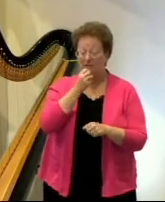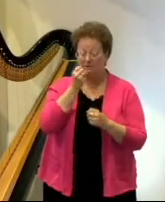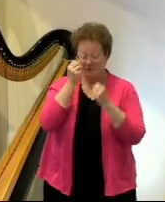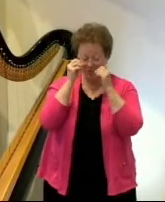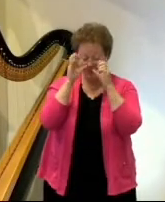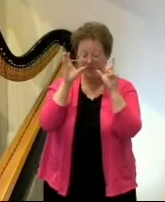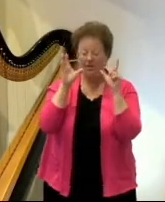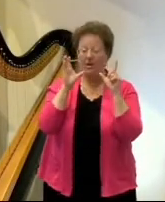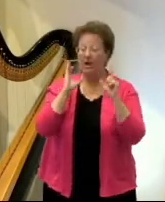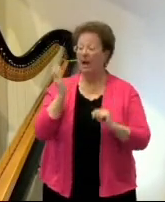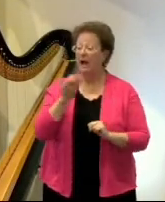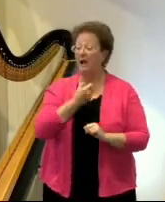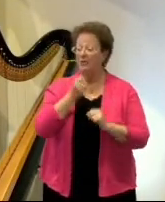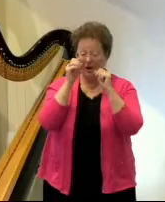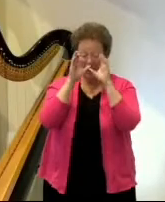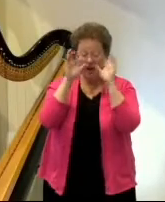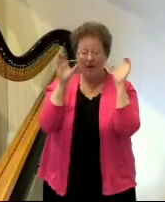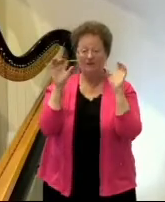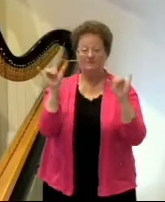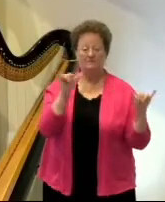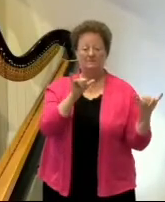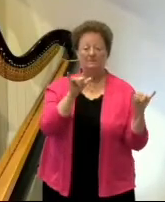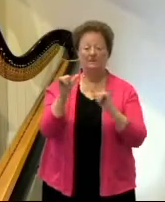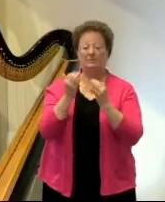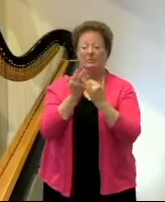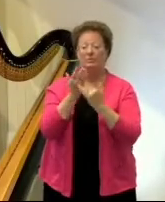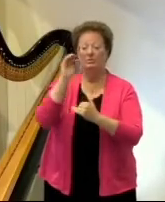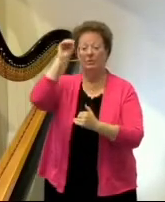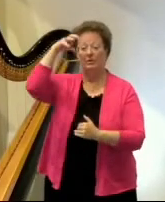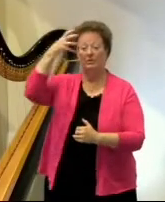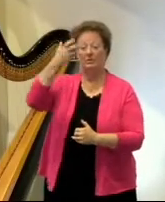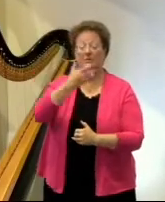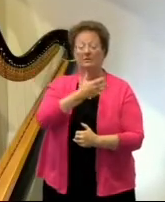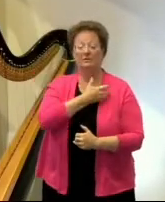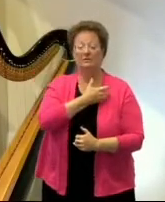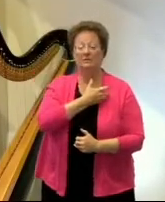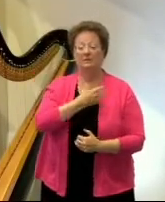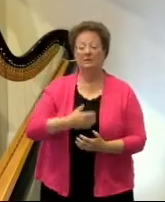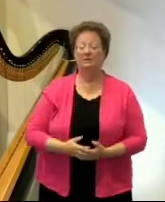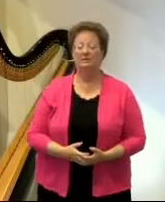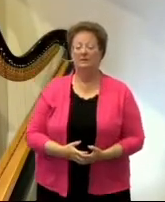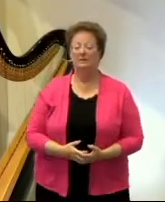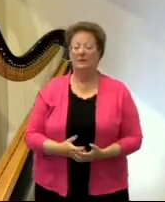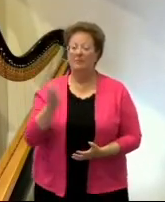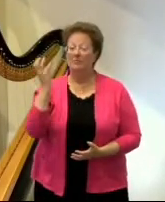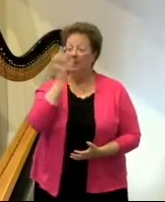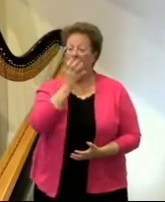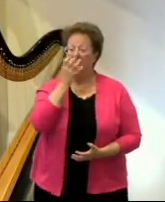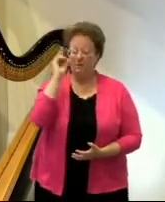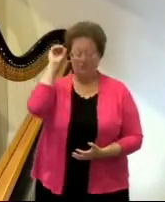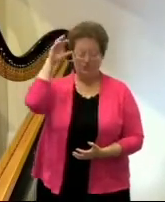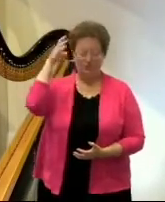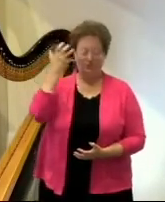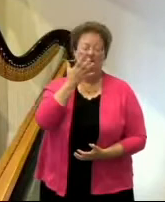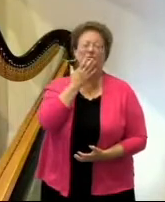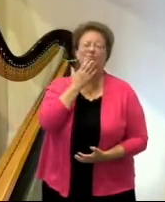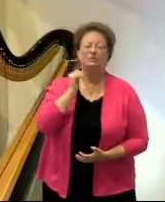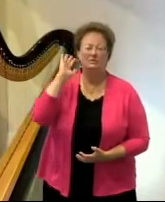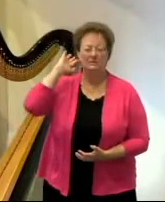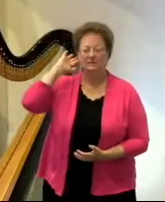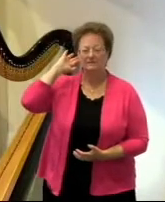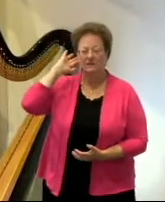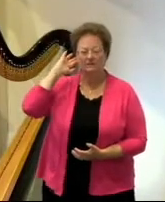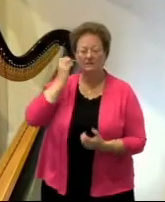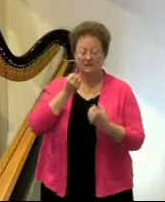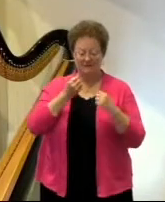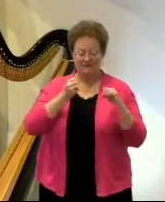our eyes have been opened. Listen to that famous hymn, Amazing Grace, verse 1. "Amazing grace, how sweet the sound